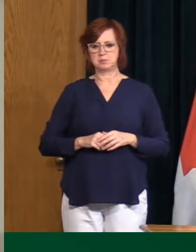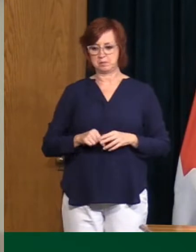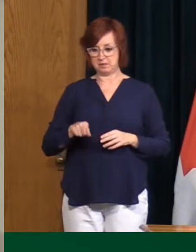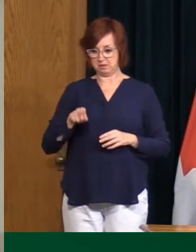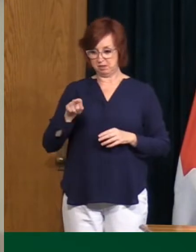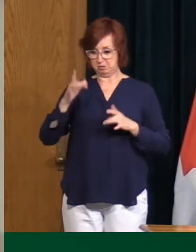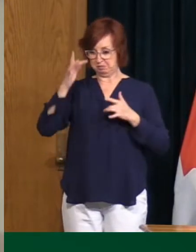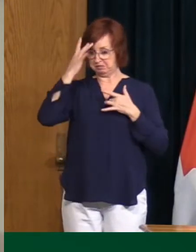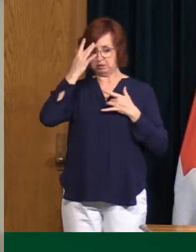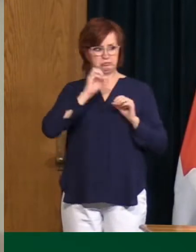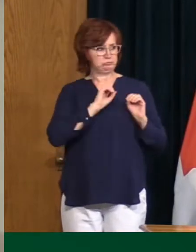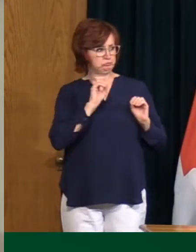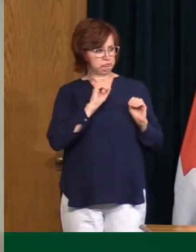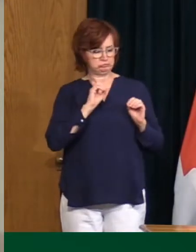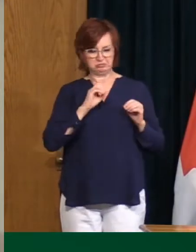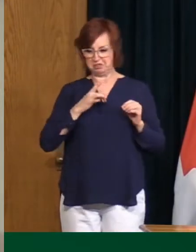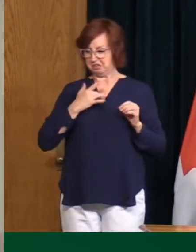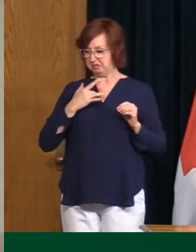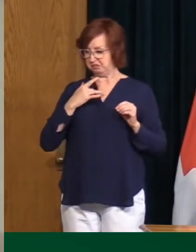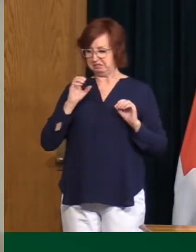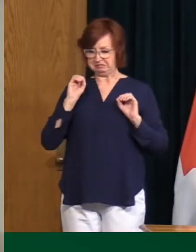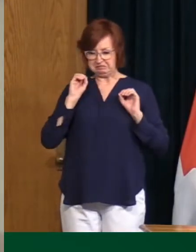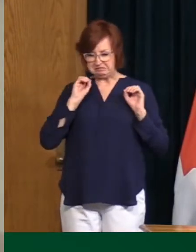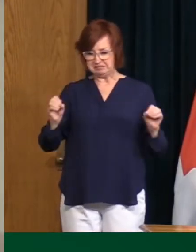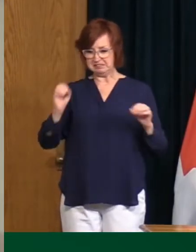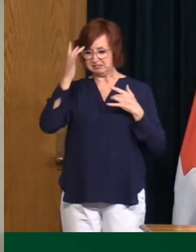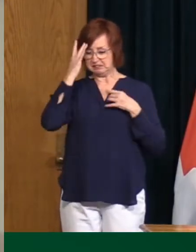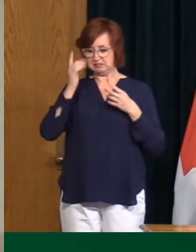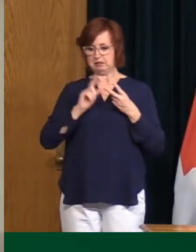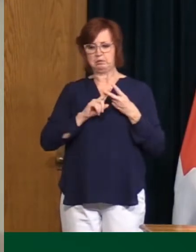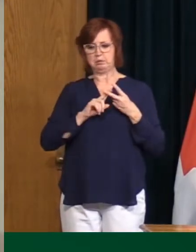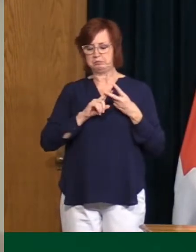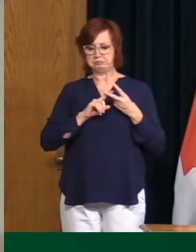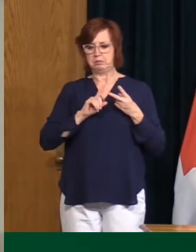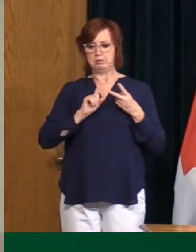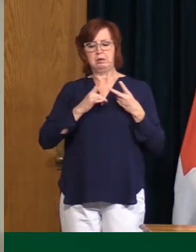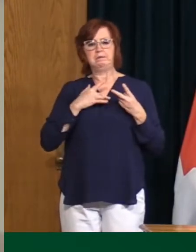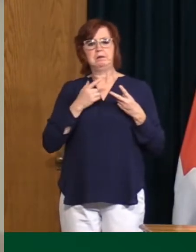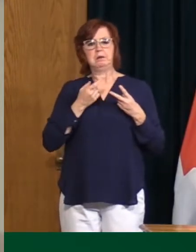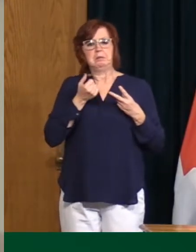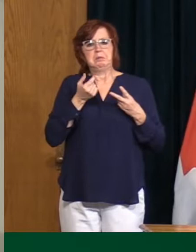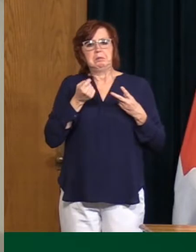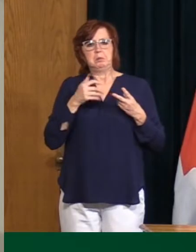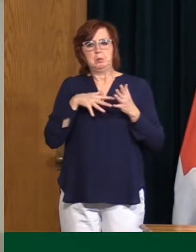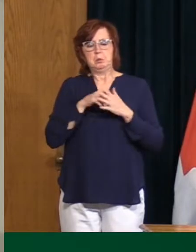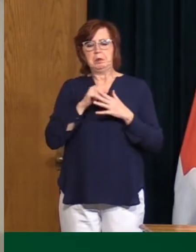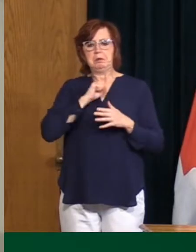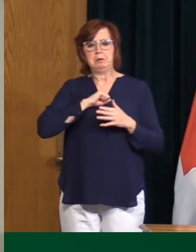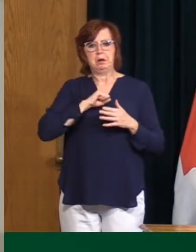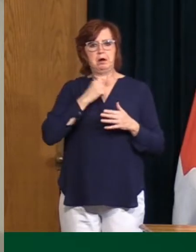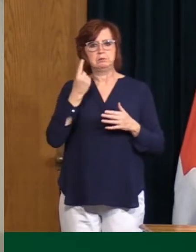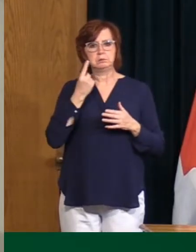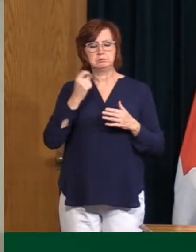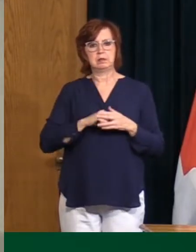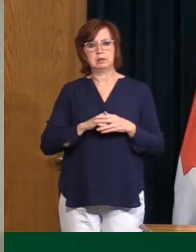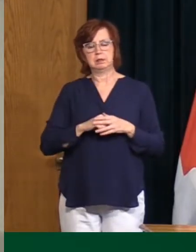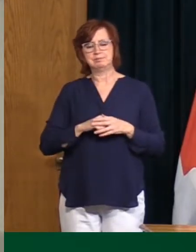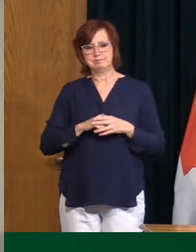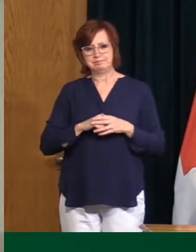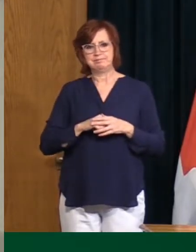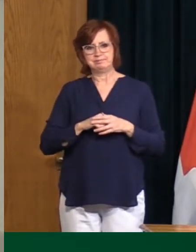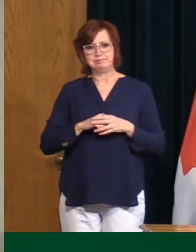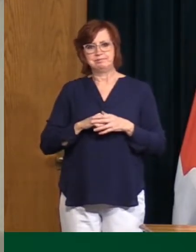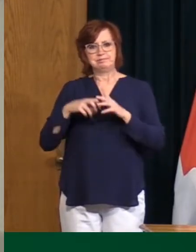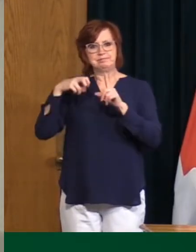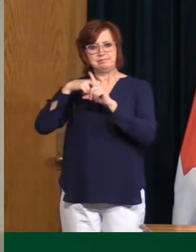or in some cases no symptoms. And that's always a good thing to do it during an outbreak, because that helps you then isolate and